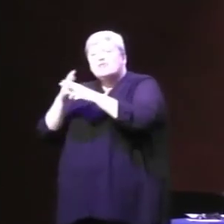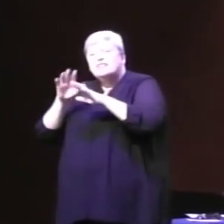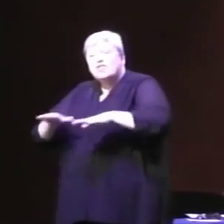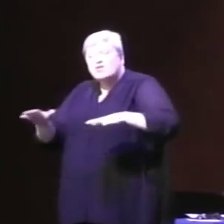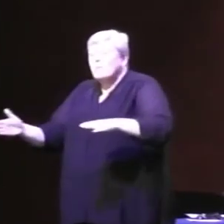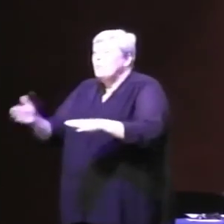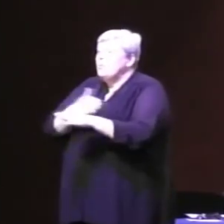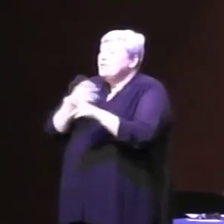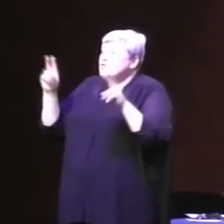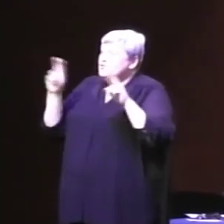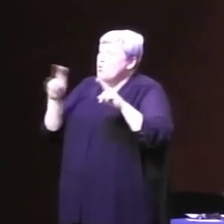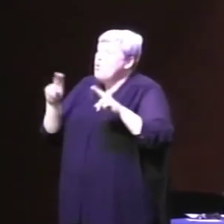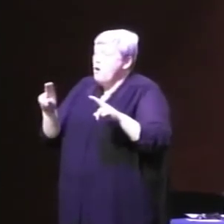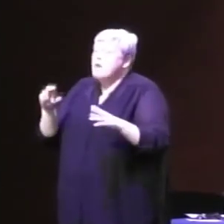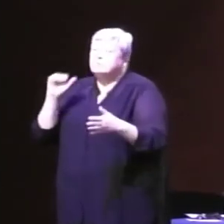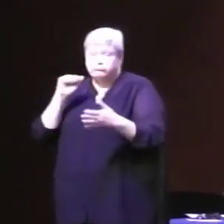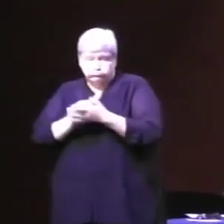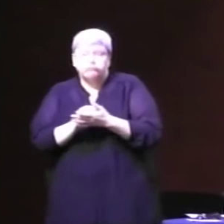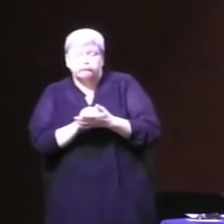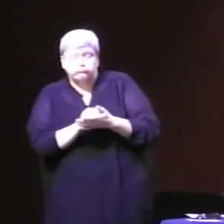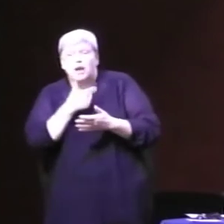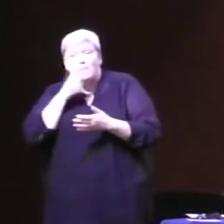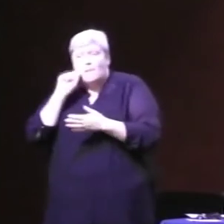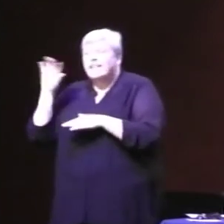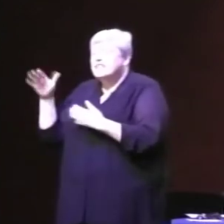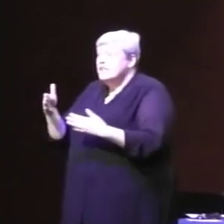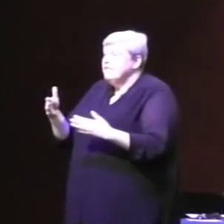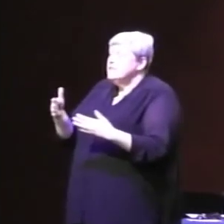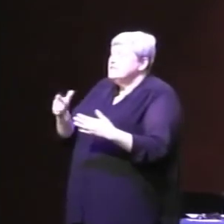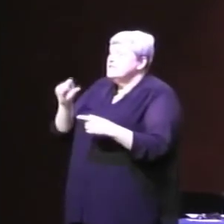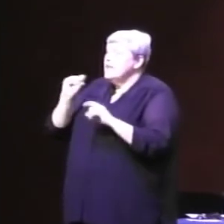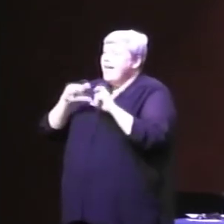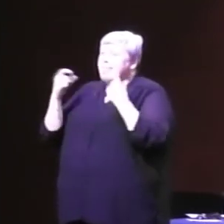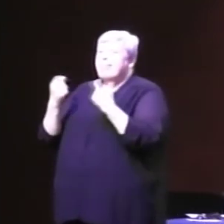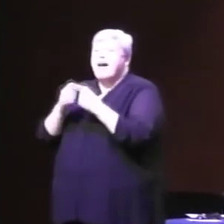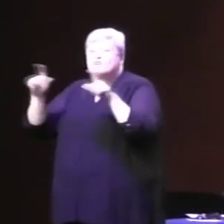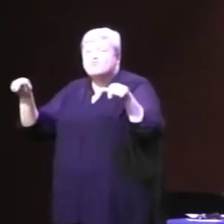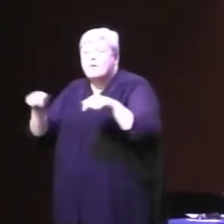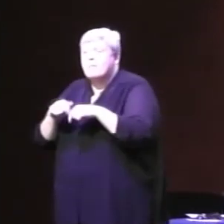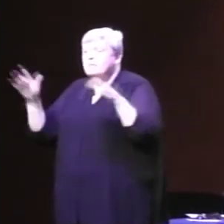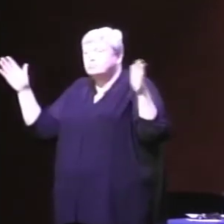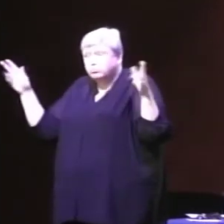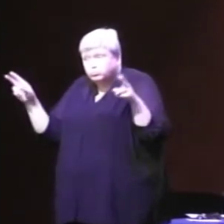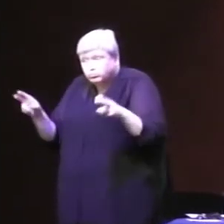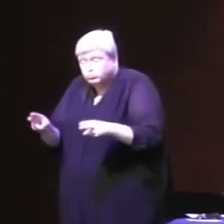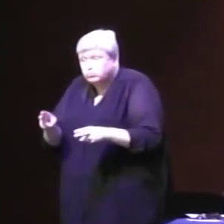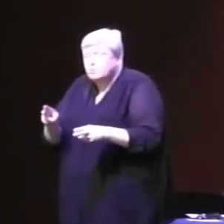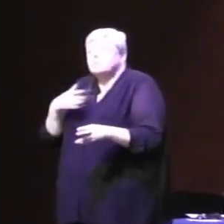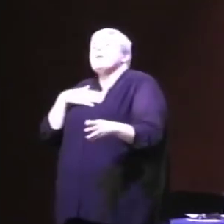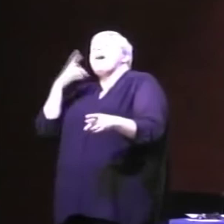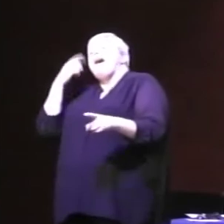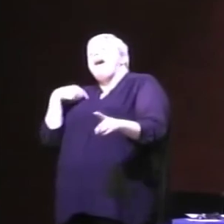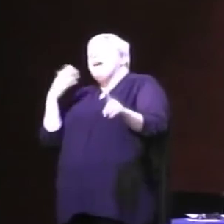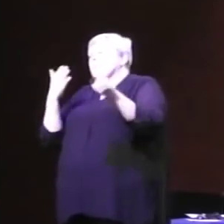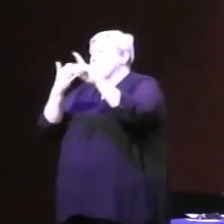preschool children. Decent public services mean smaller class sizes to enable attainment and achievement to be